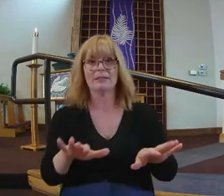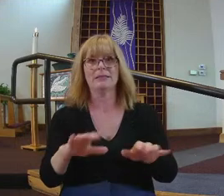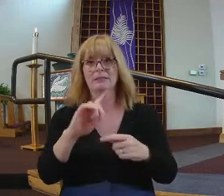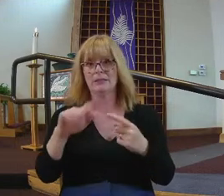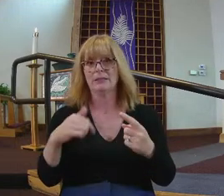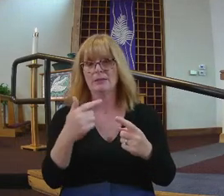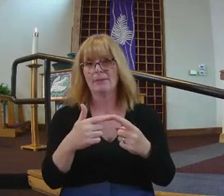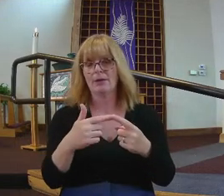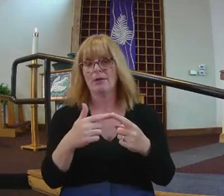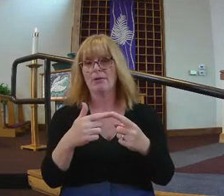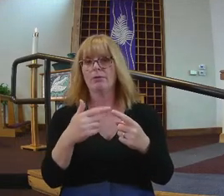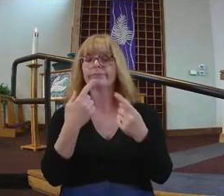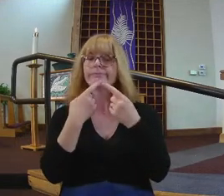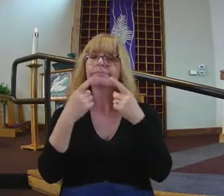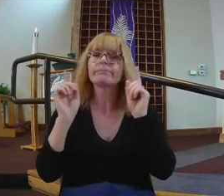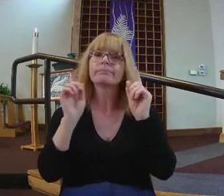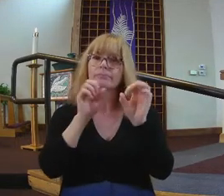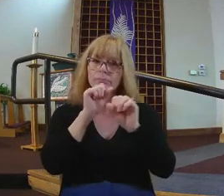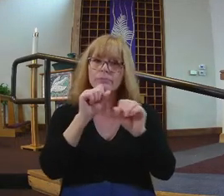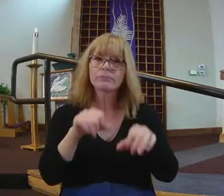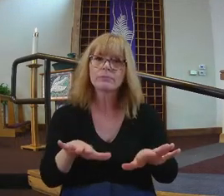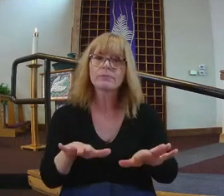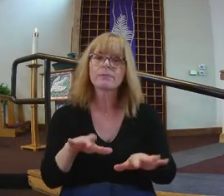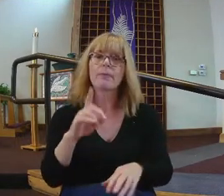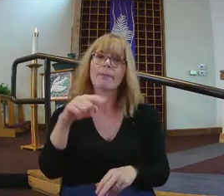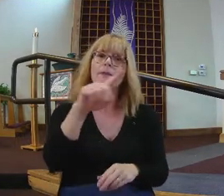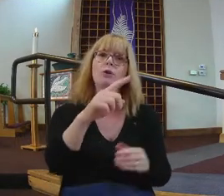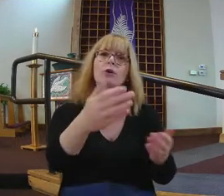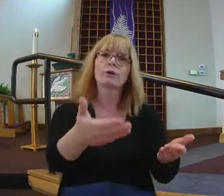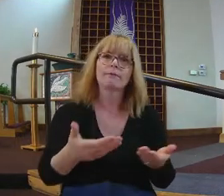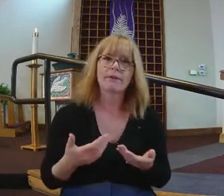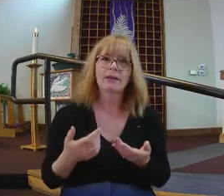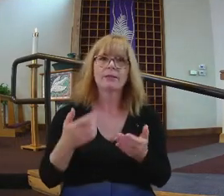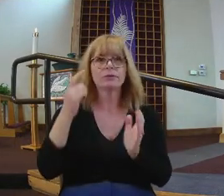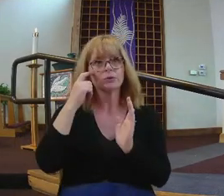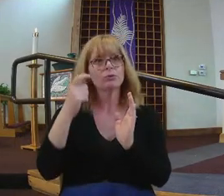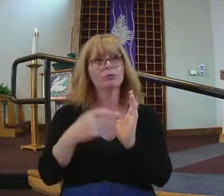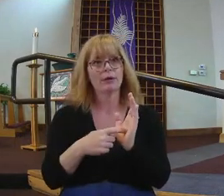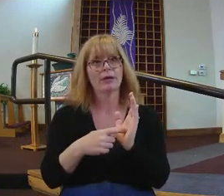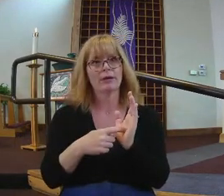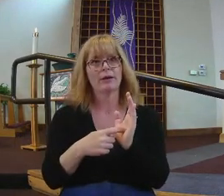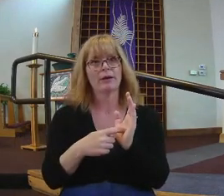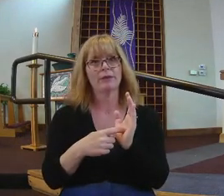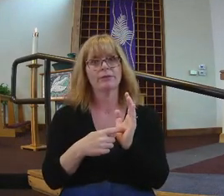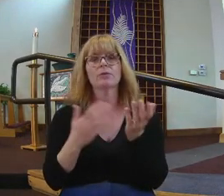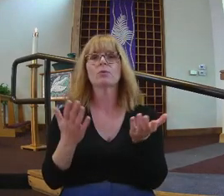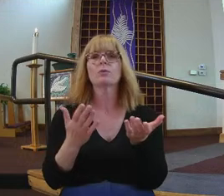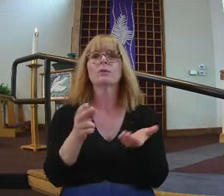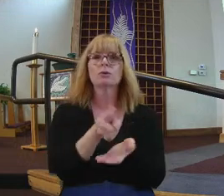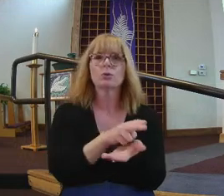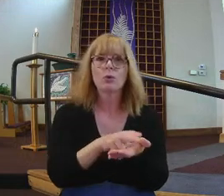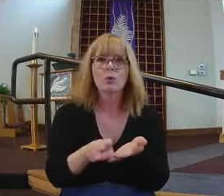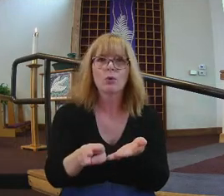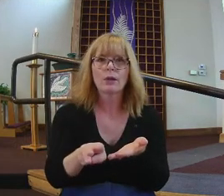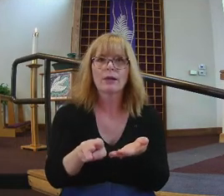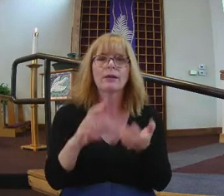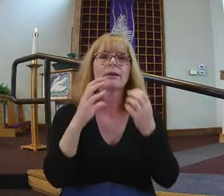blessings, she invites us to recognize the holy and the